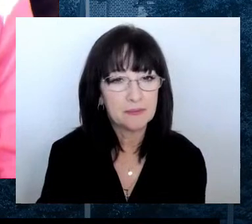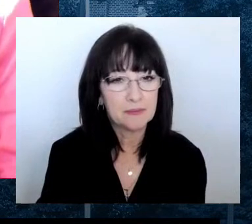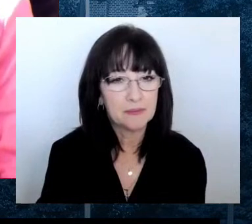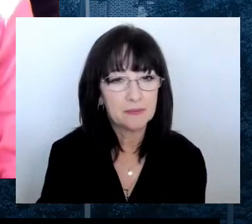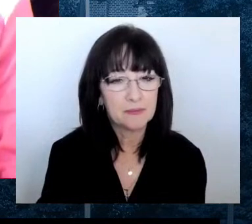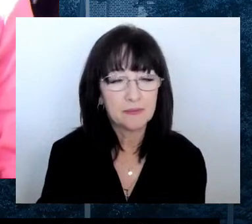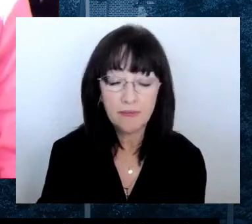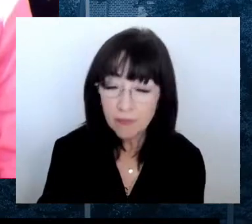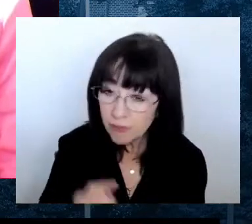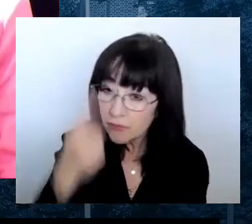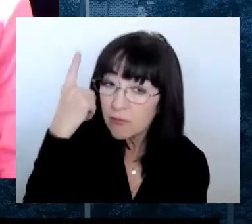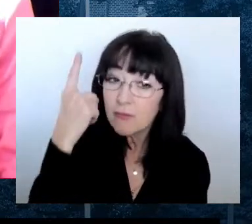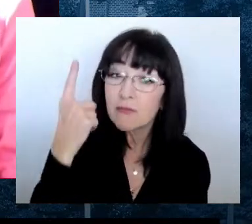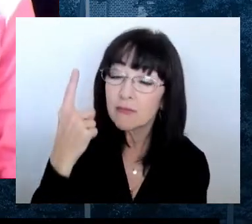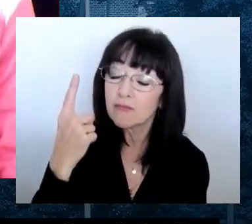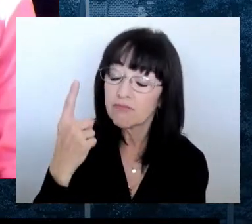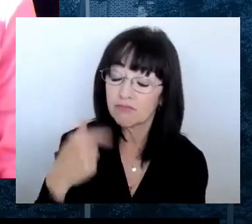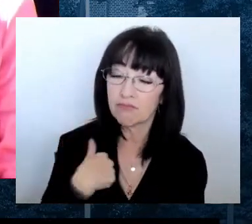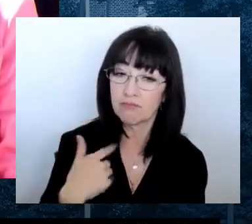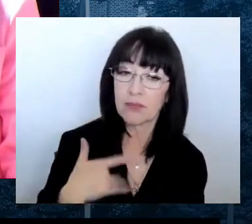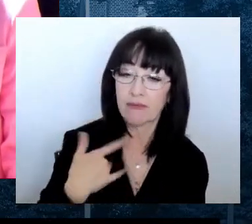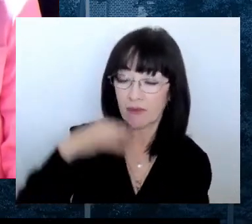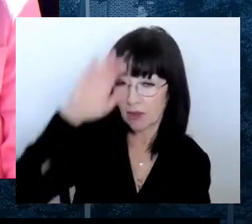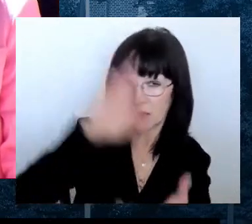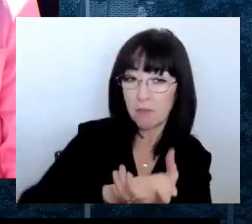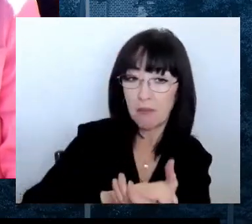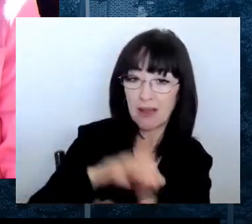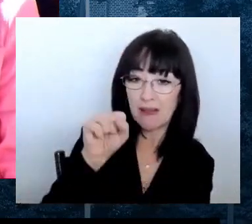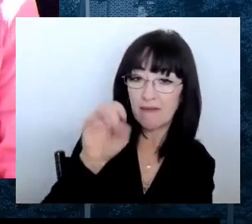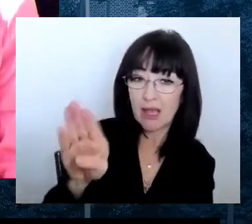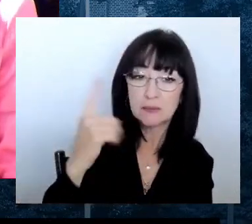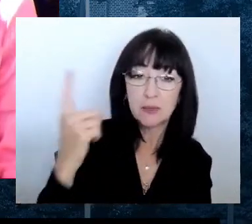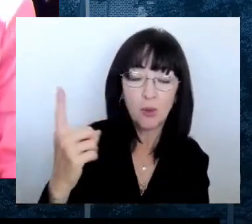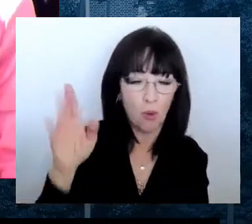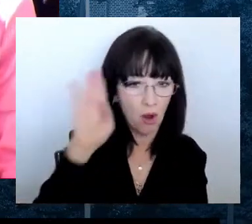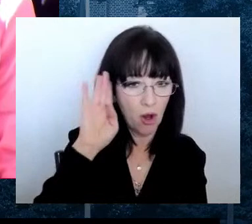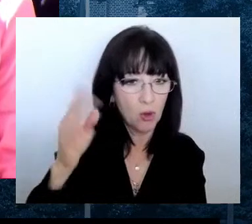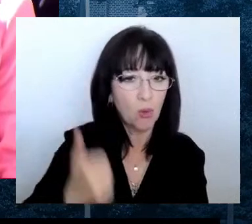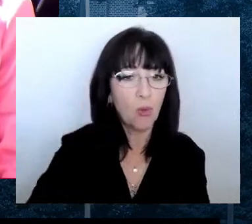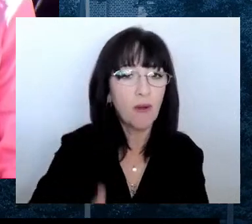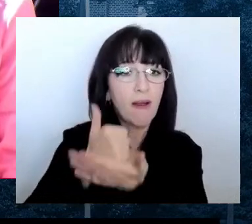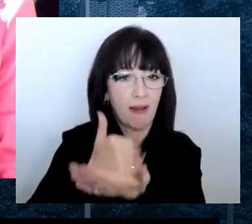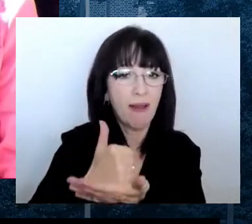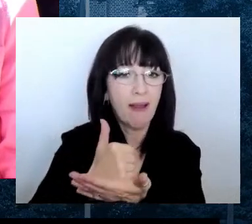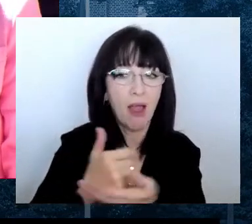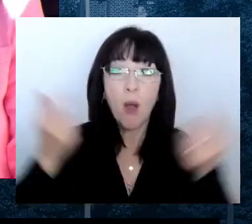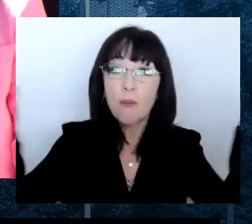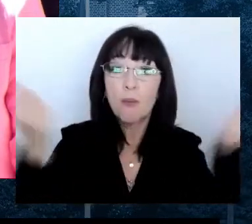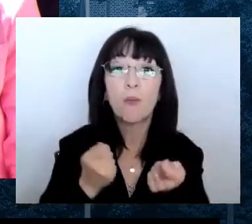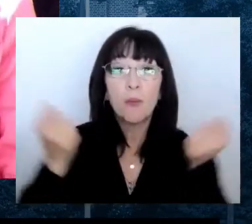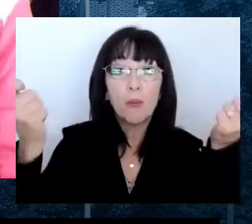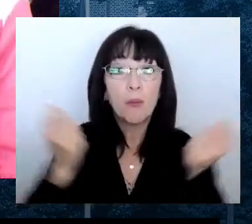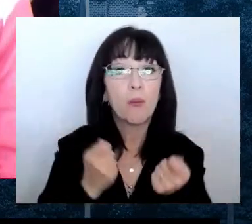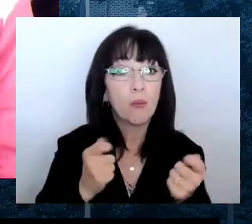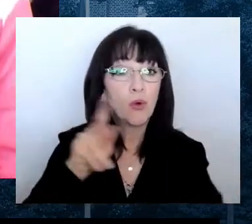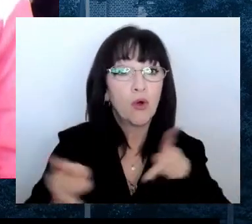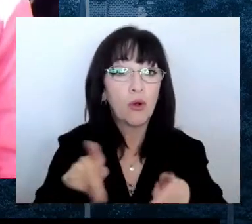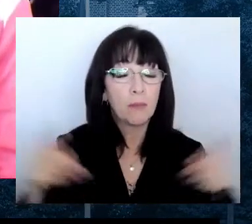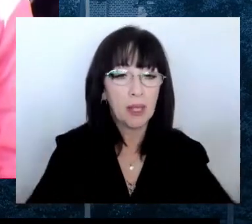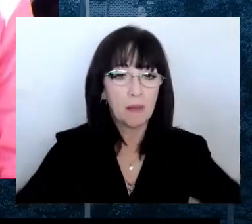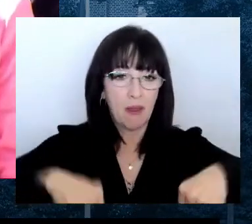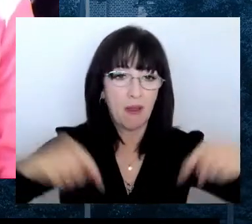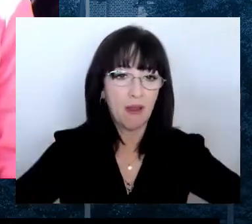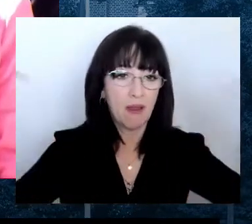We also believe that SB 1 will help by supporting and attracting healthcare workers to Delaware, especially when, as I said,